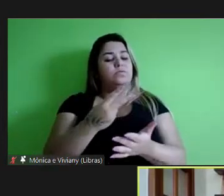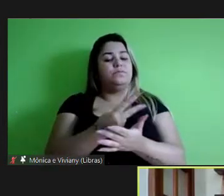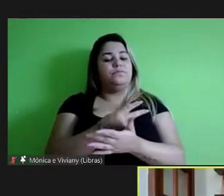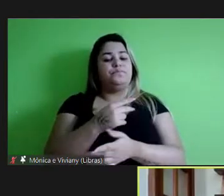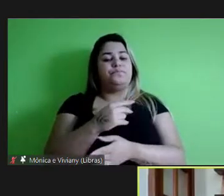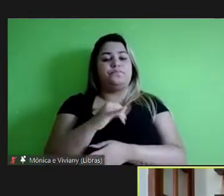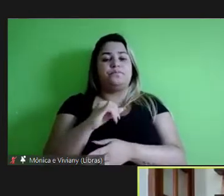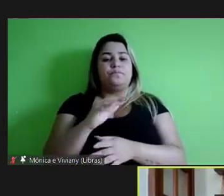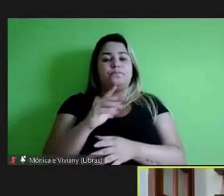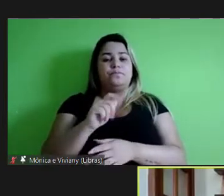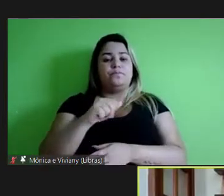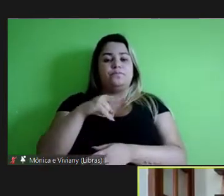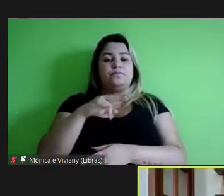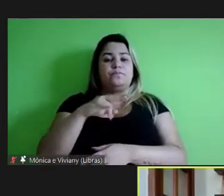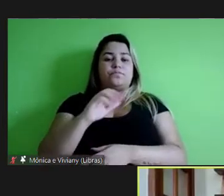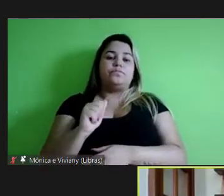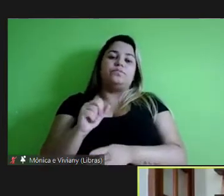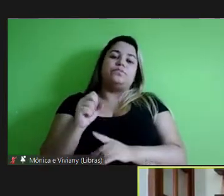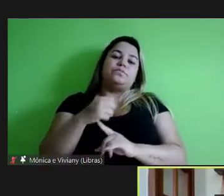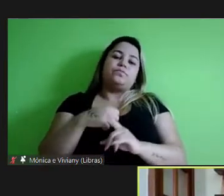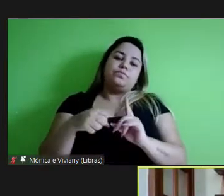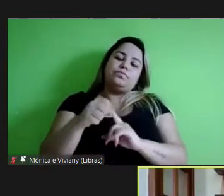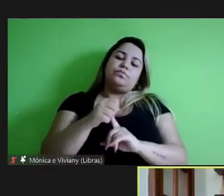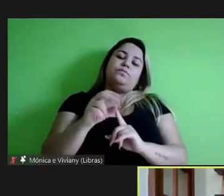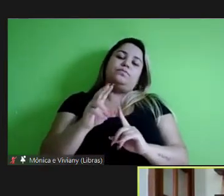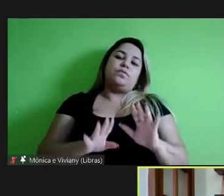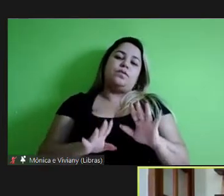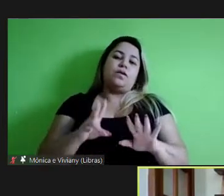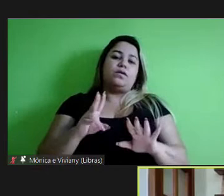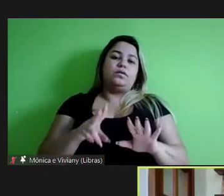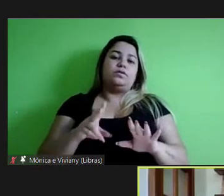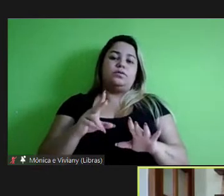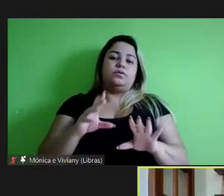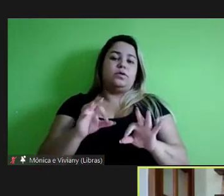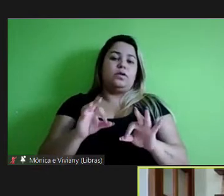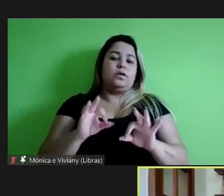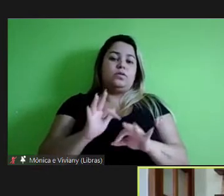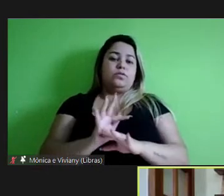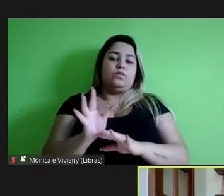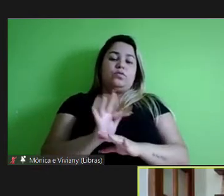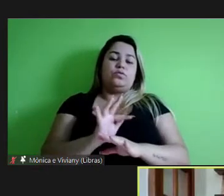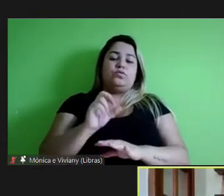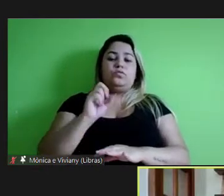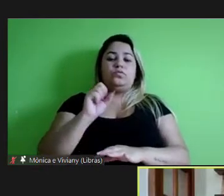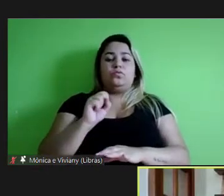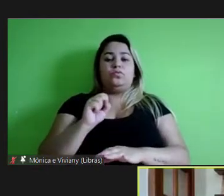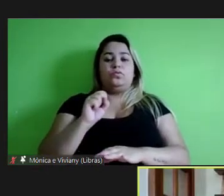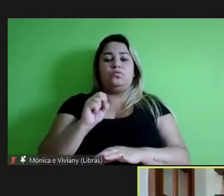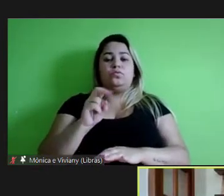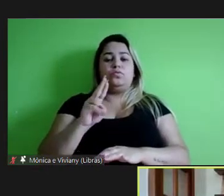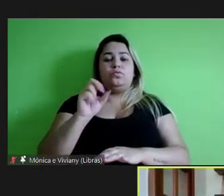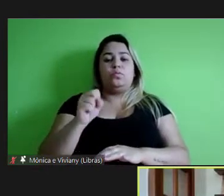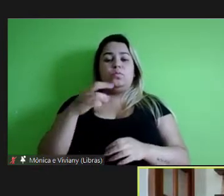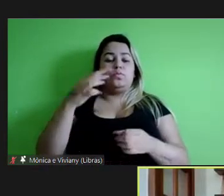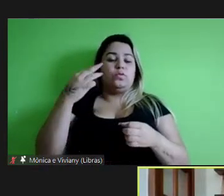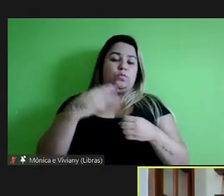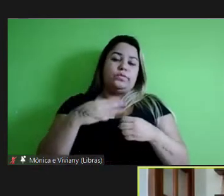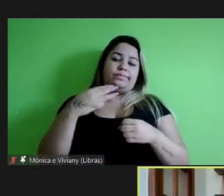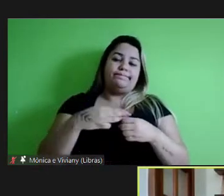the social assistance works, about the retirement. This will depend on the territory, the management of the schools,